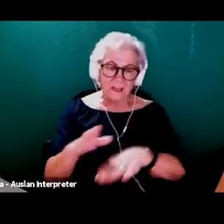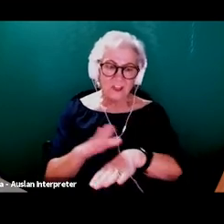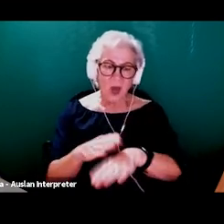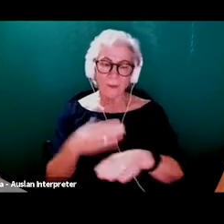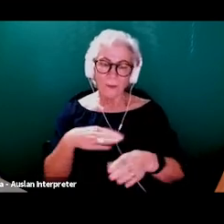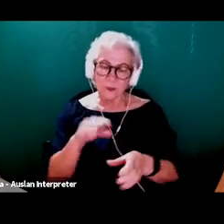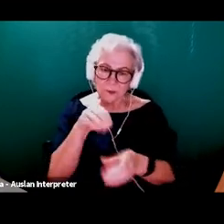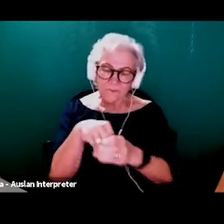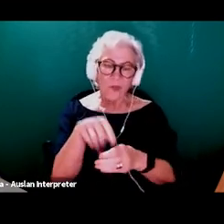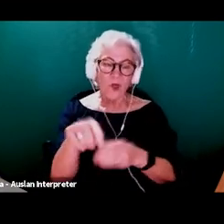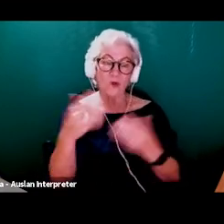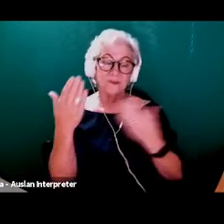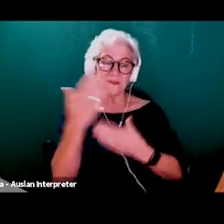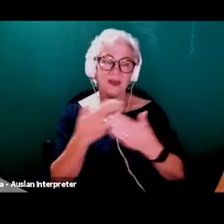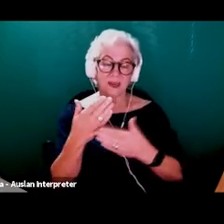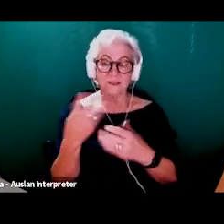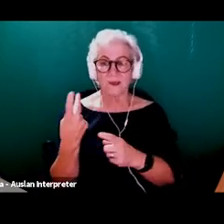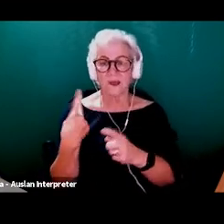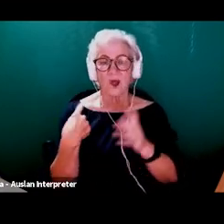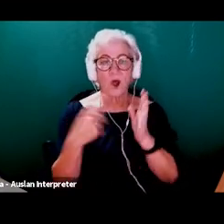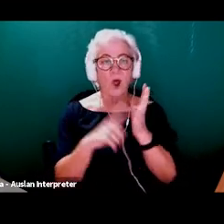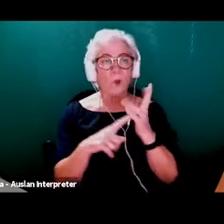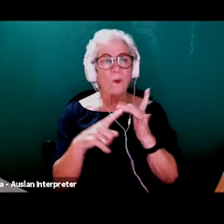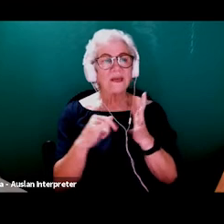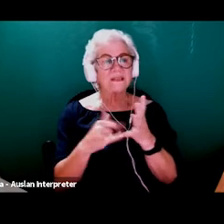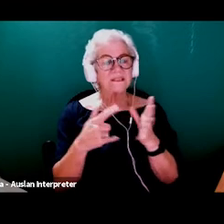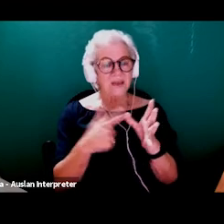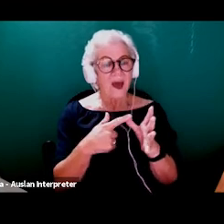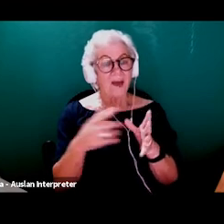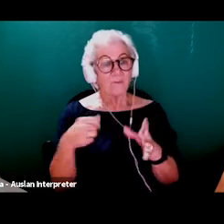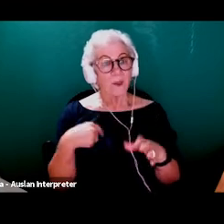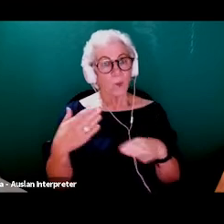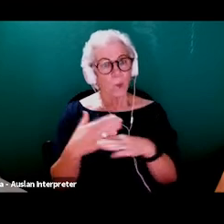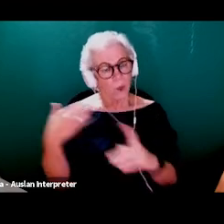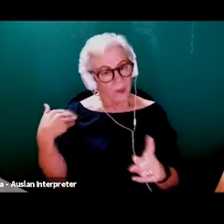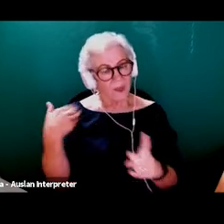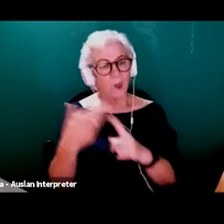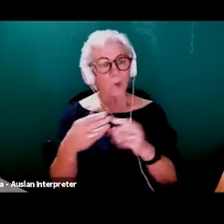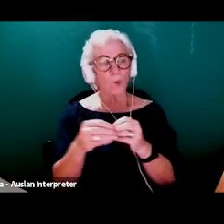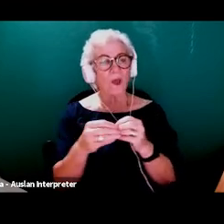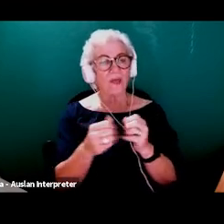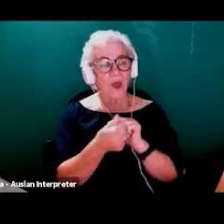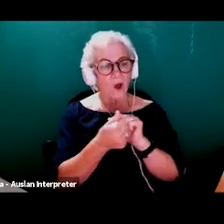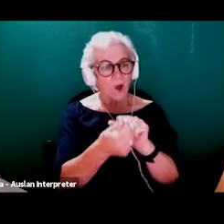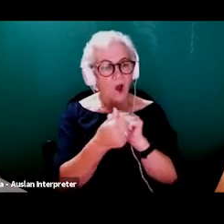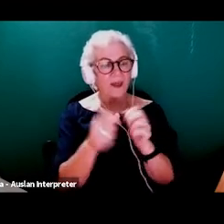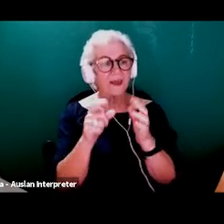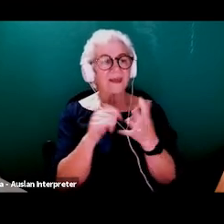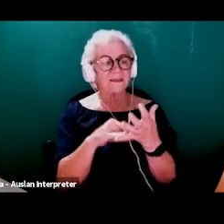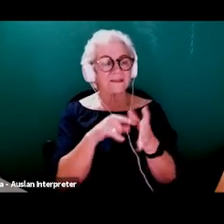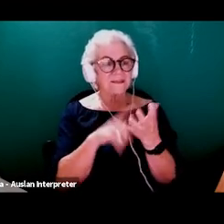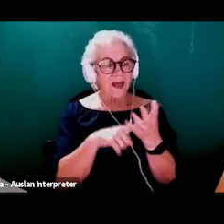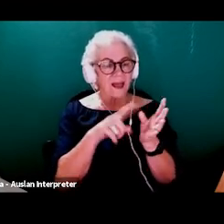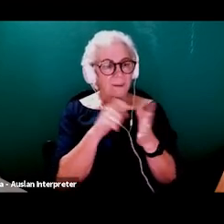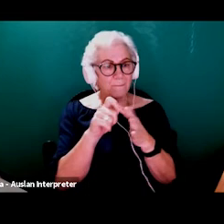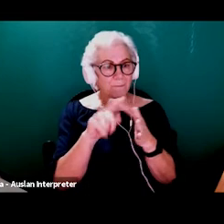So this is a study that Louisa and I have been working up for a while now with our colleague Sally Pearson at the Centre for Big Data Research